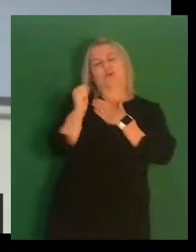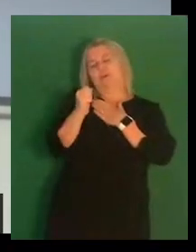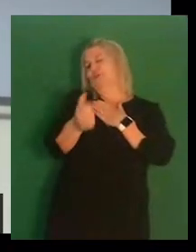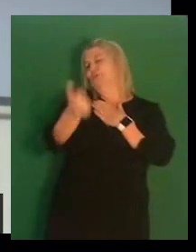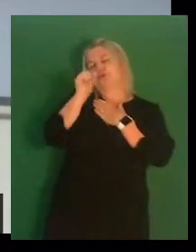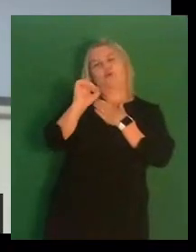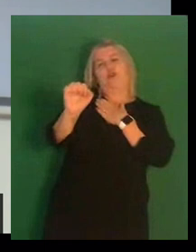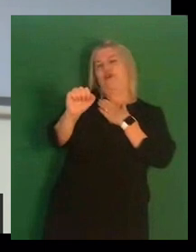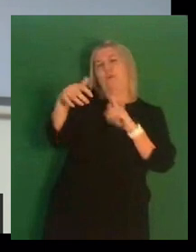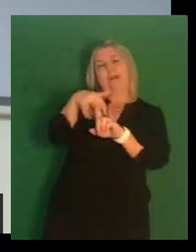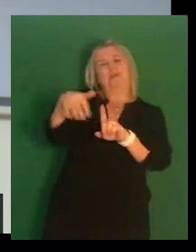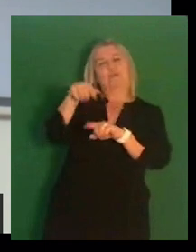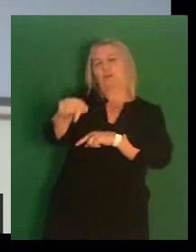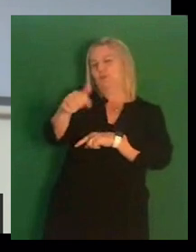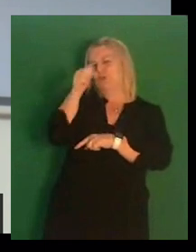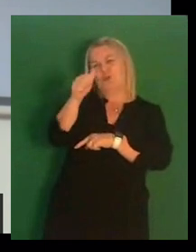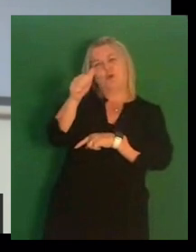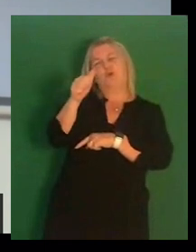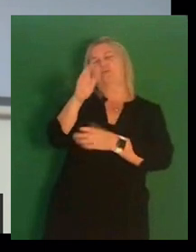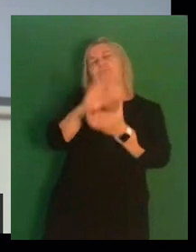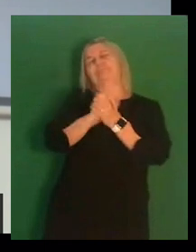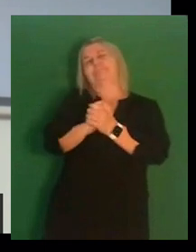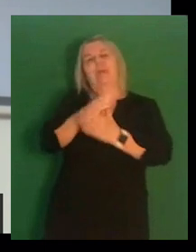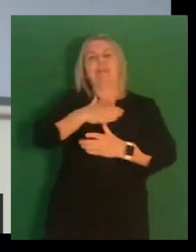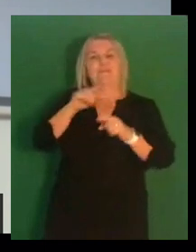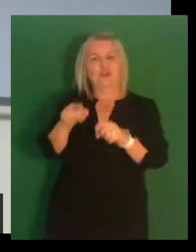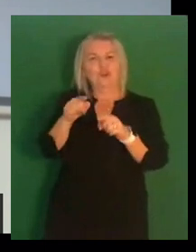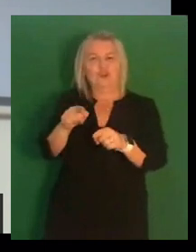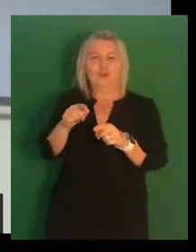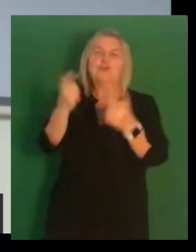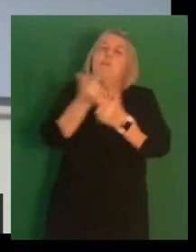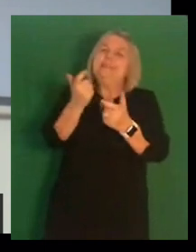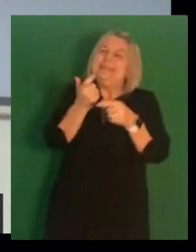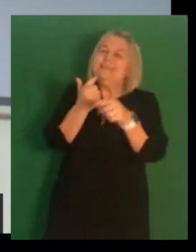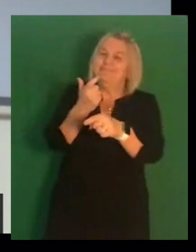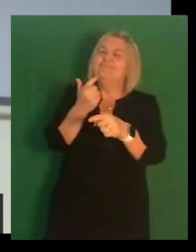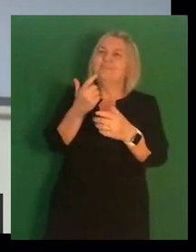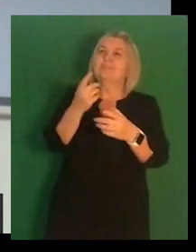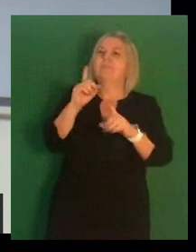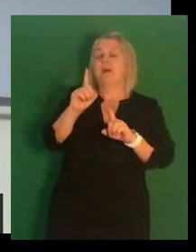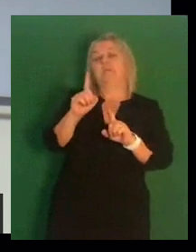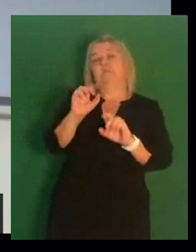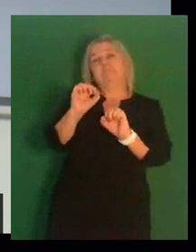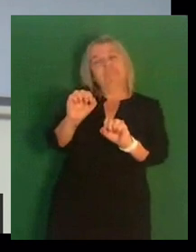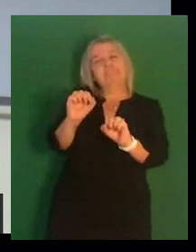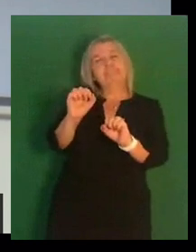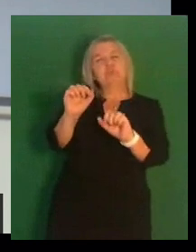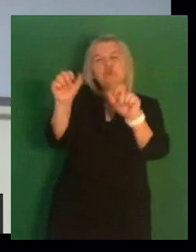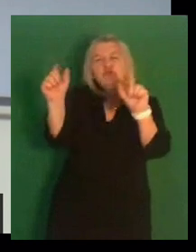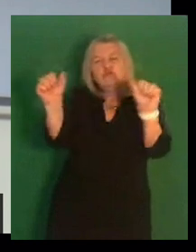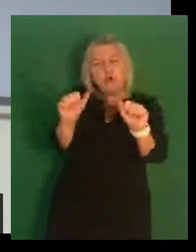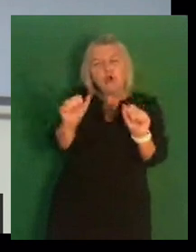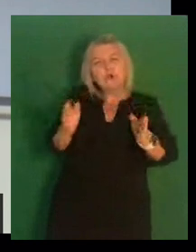of national treasure. She's a comedian, but her piece was about